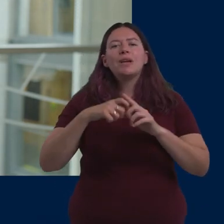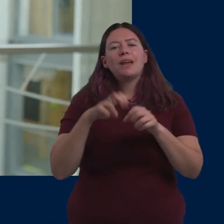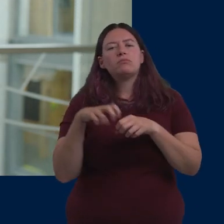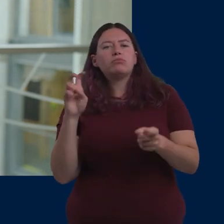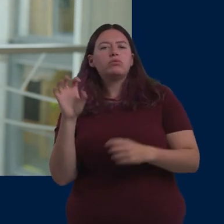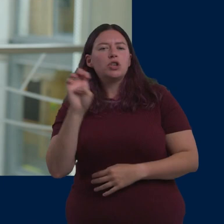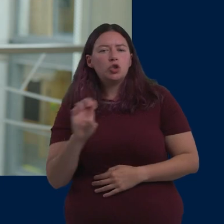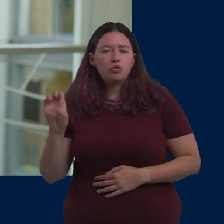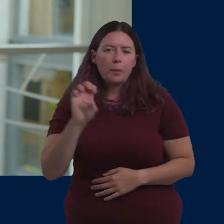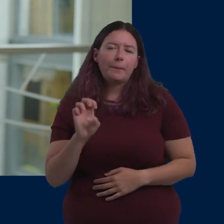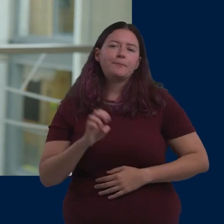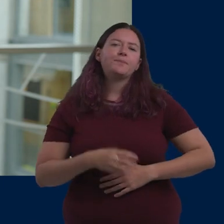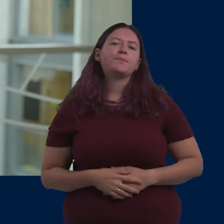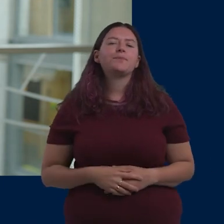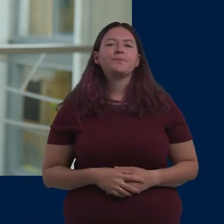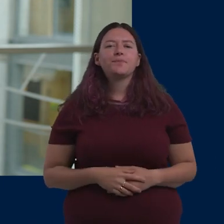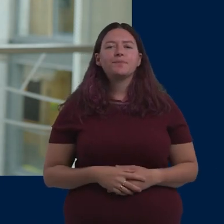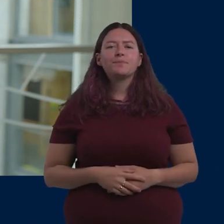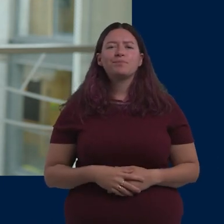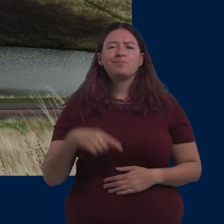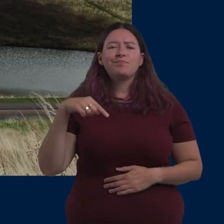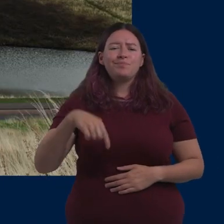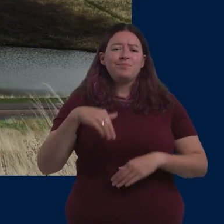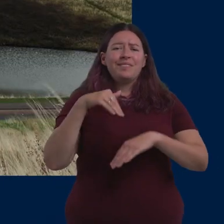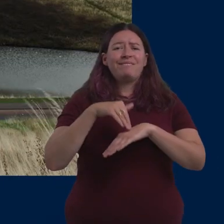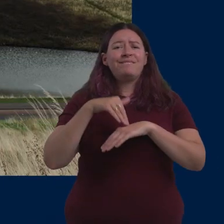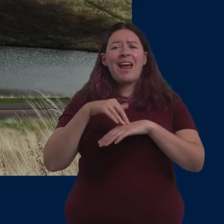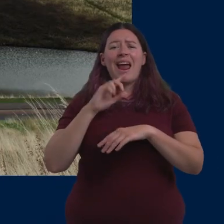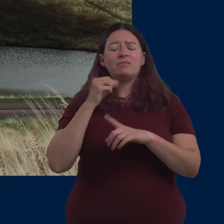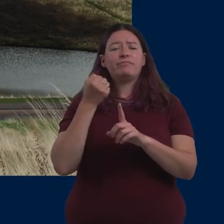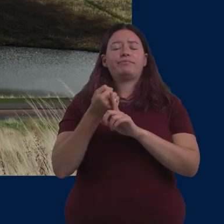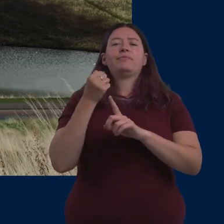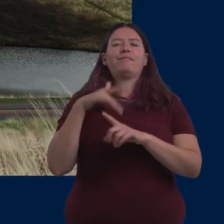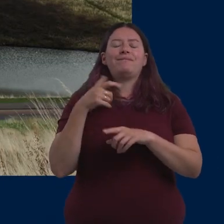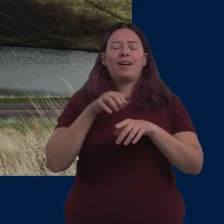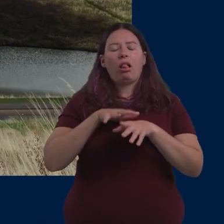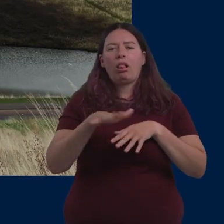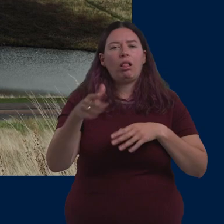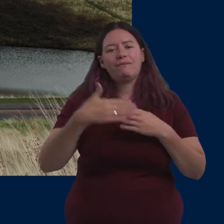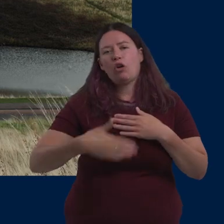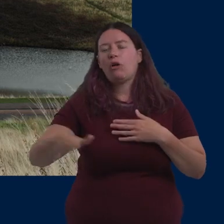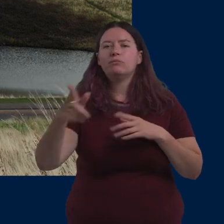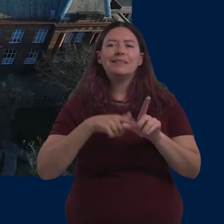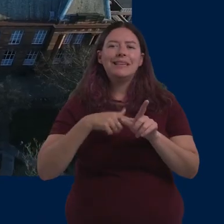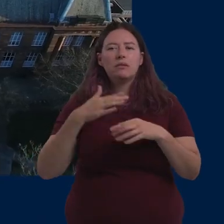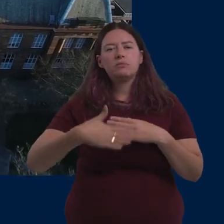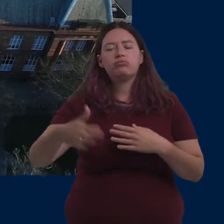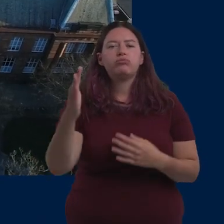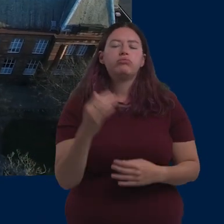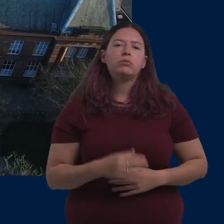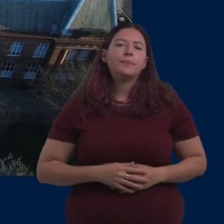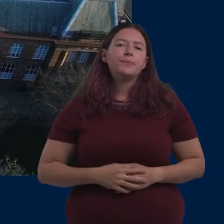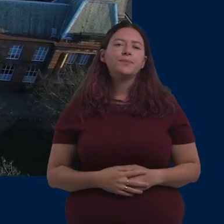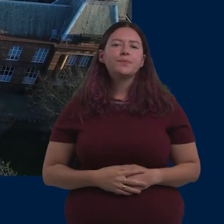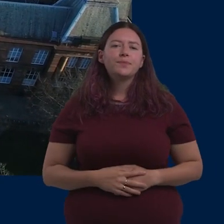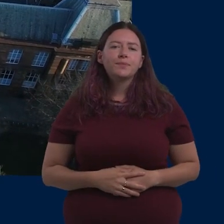UK exit from the European Union. The effect of this development will go on